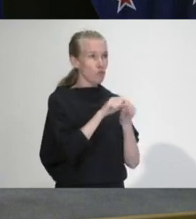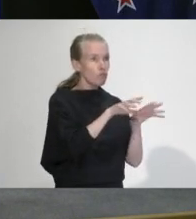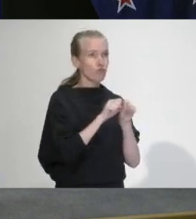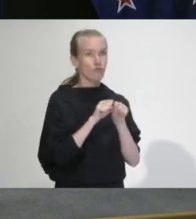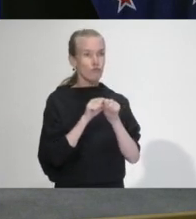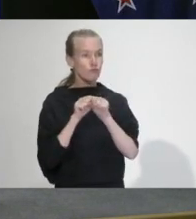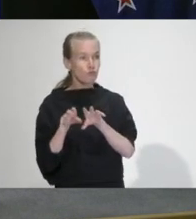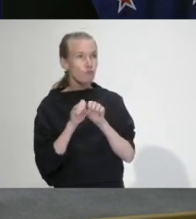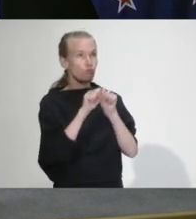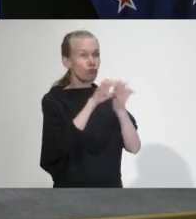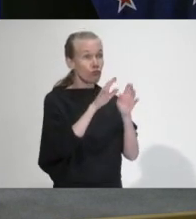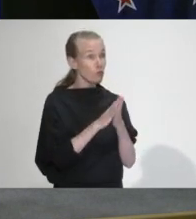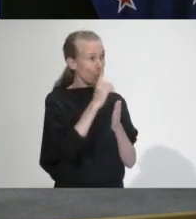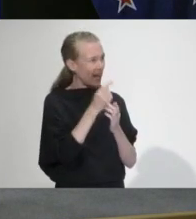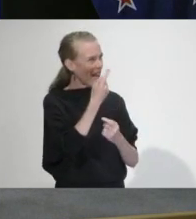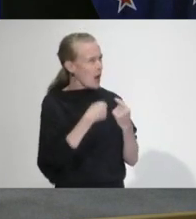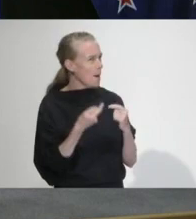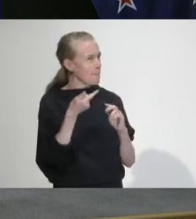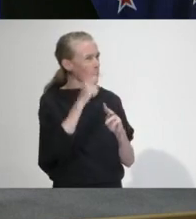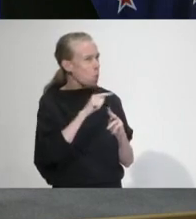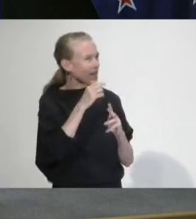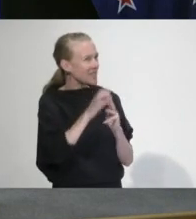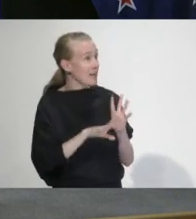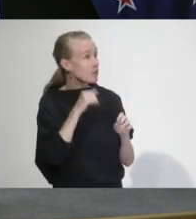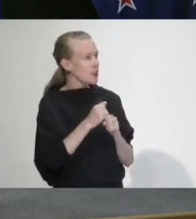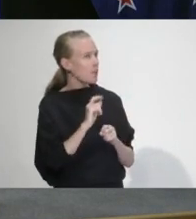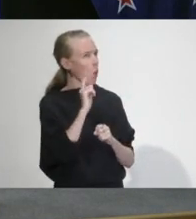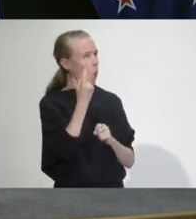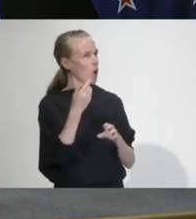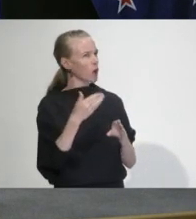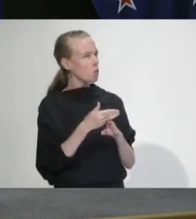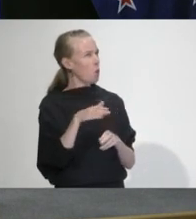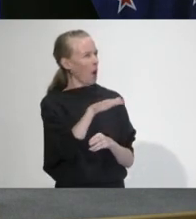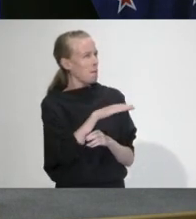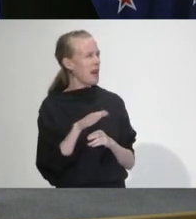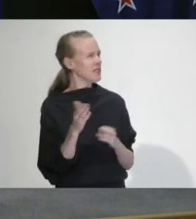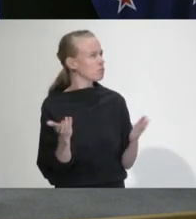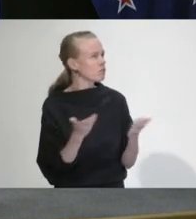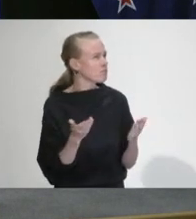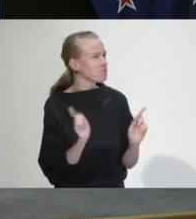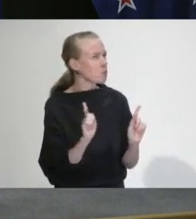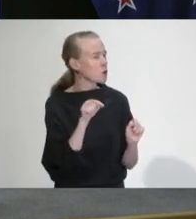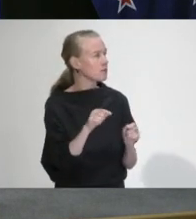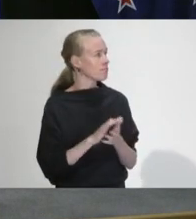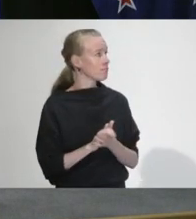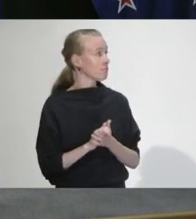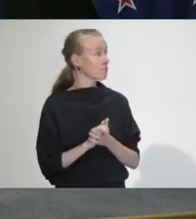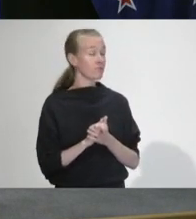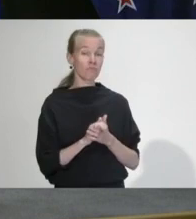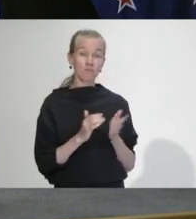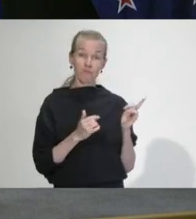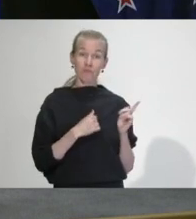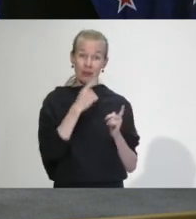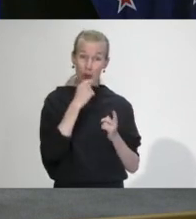Auckland workplace that I think has around 25? We will provide detail about, for example, the school or an